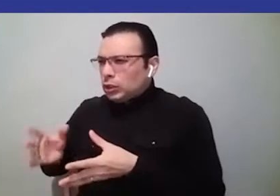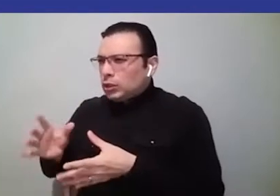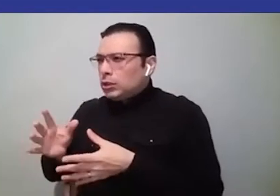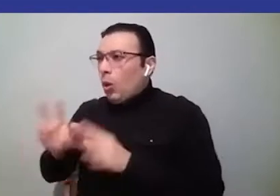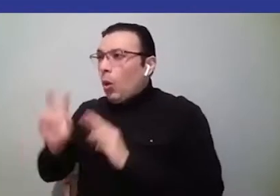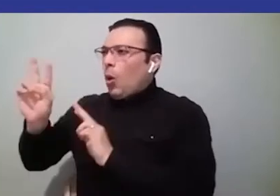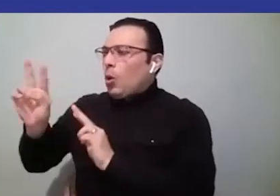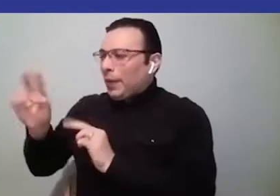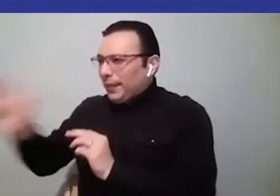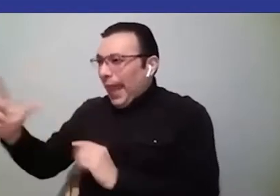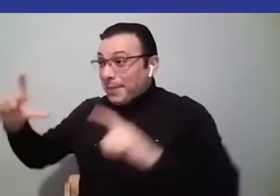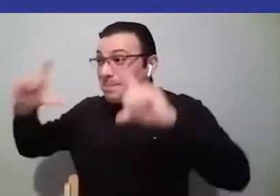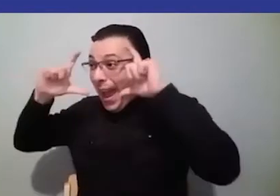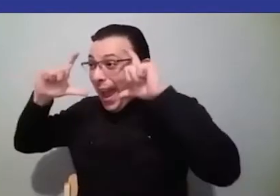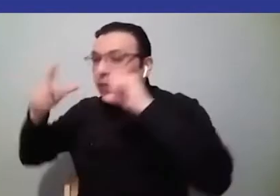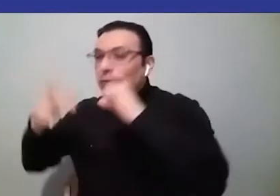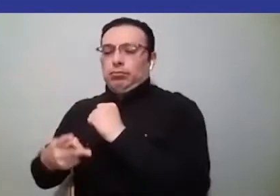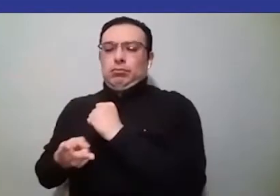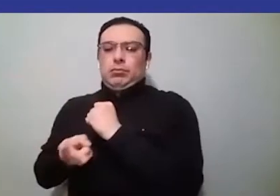so